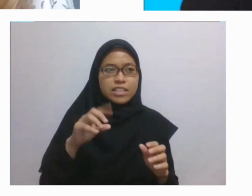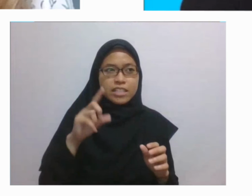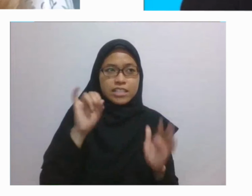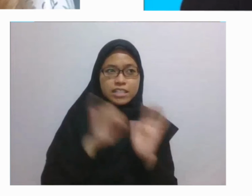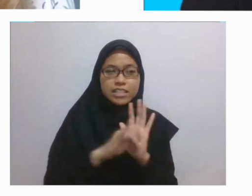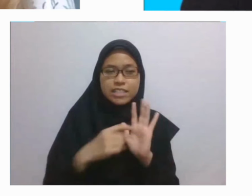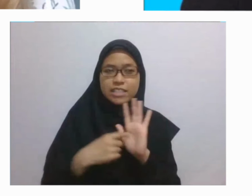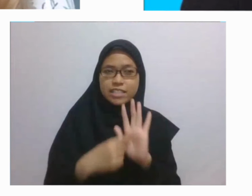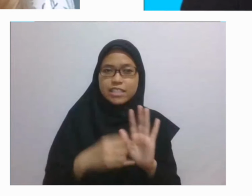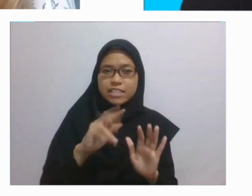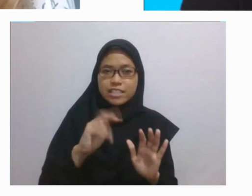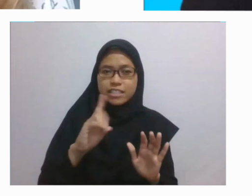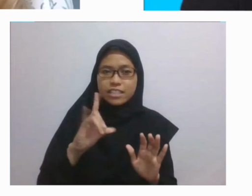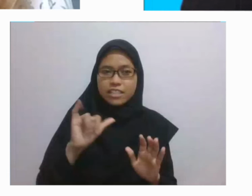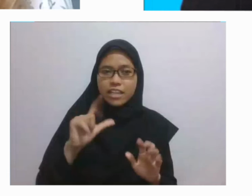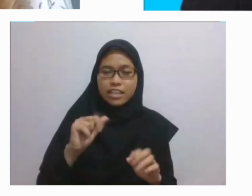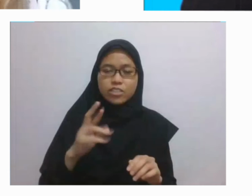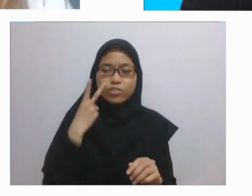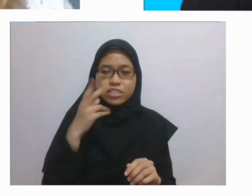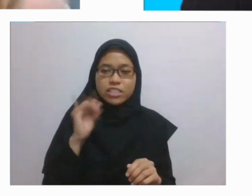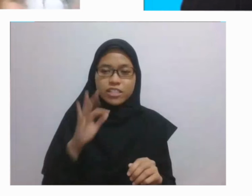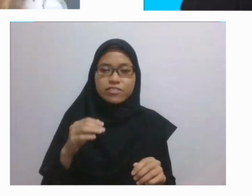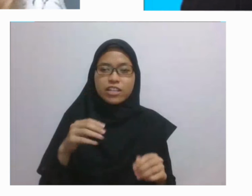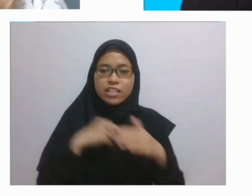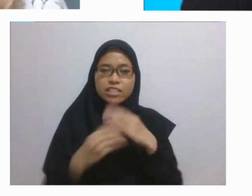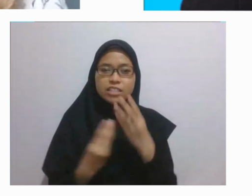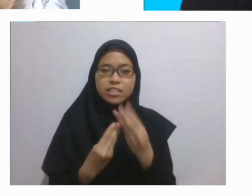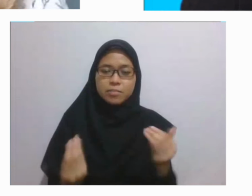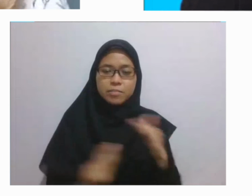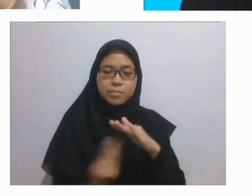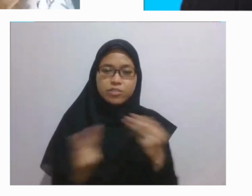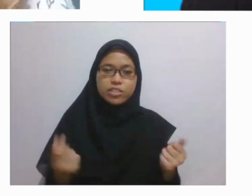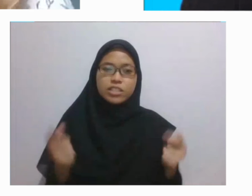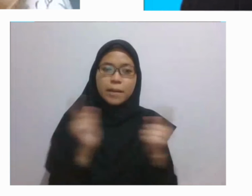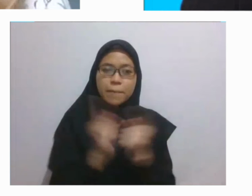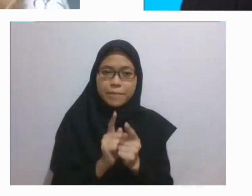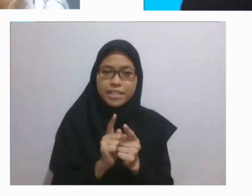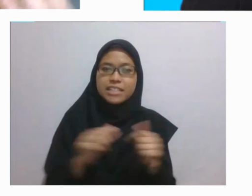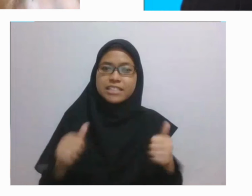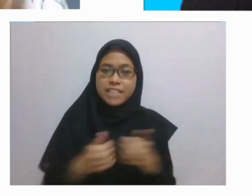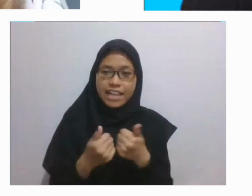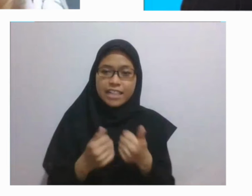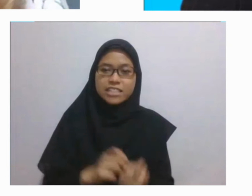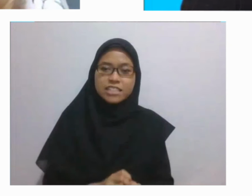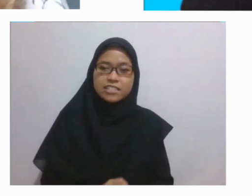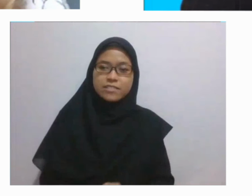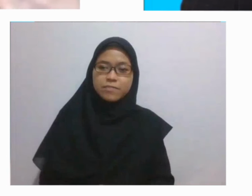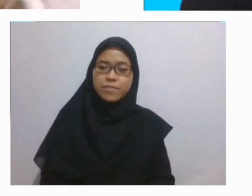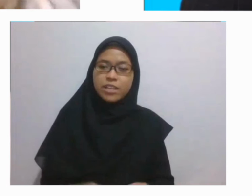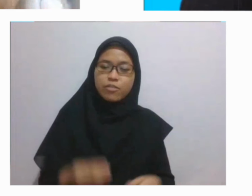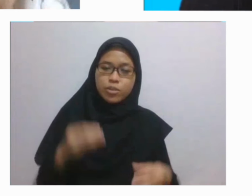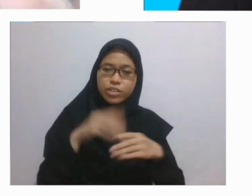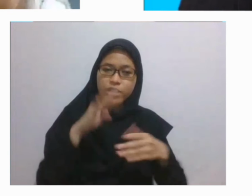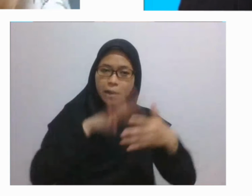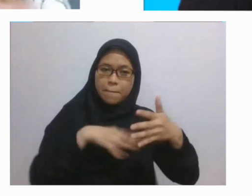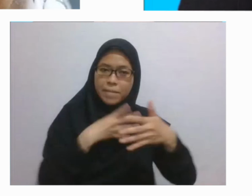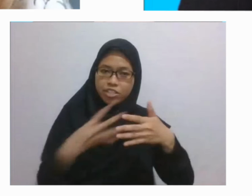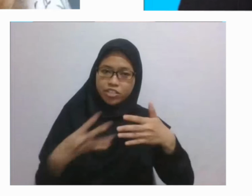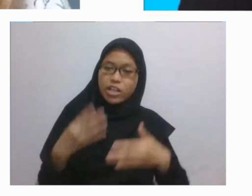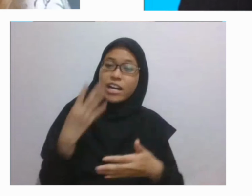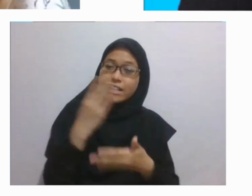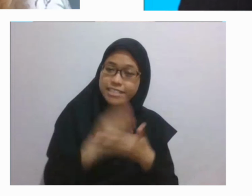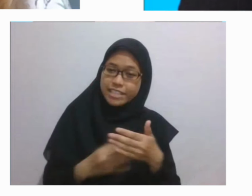nature-based solutions are meeting those sustainable development challenges, and puts them into a matrix. So we can see that some nature-based solutions perform better on